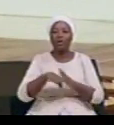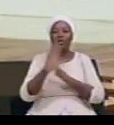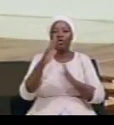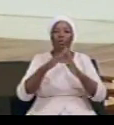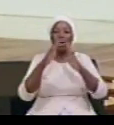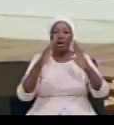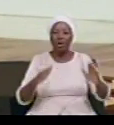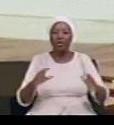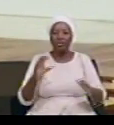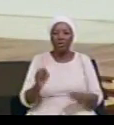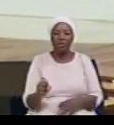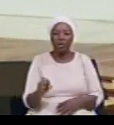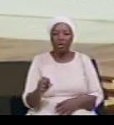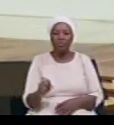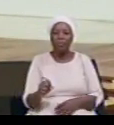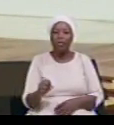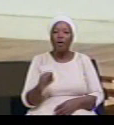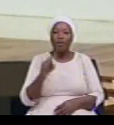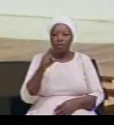the Passover.